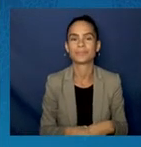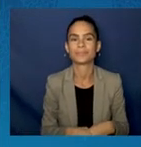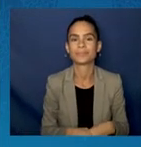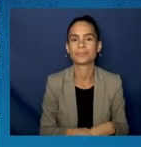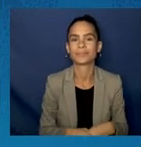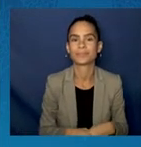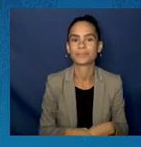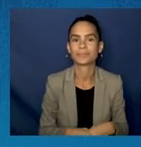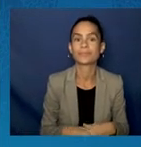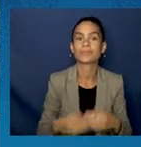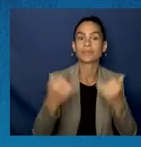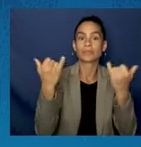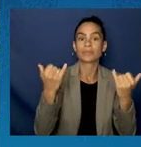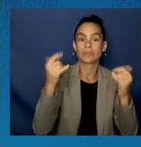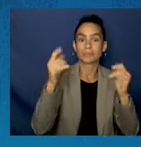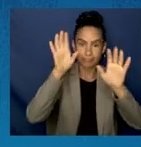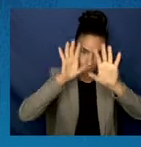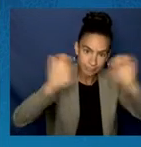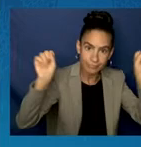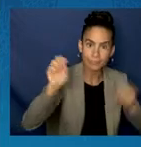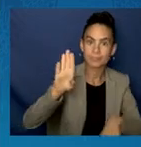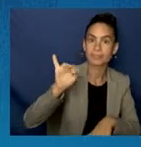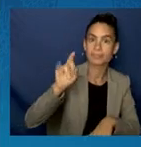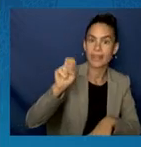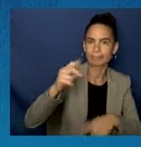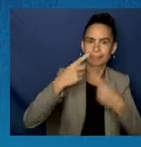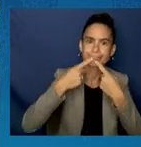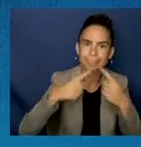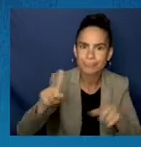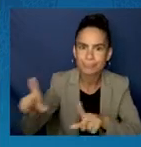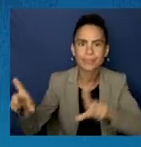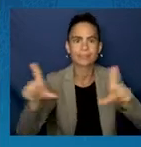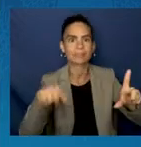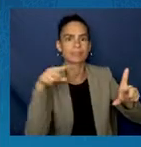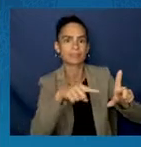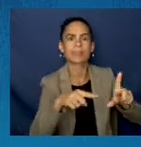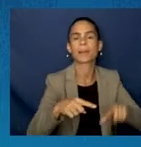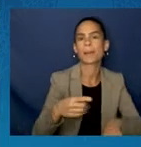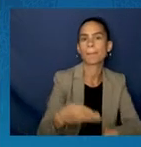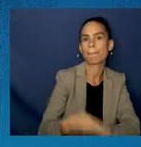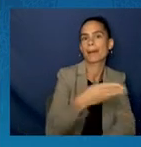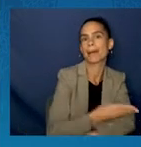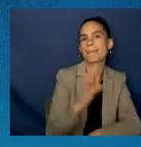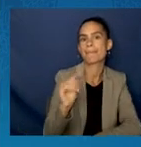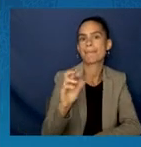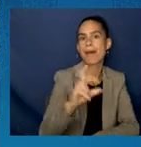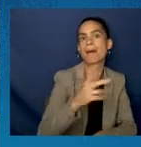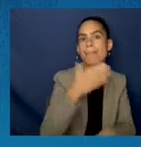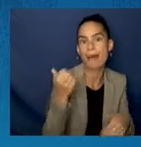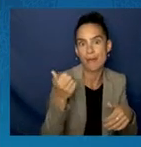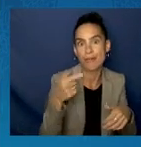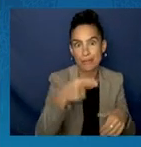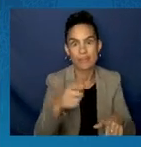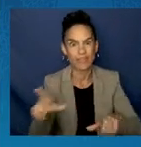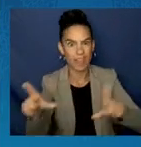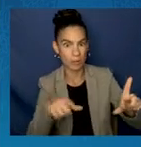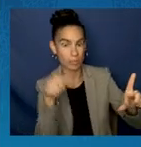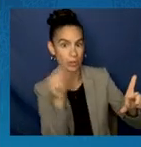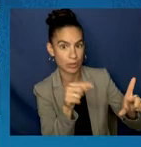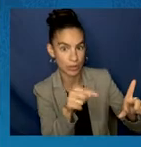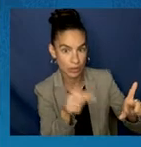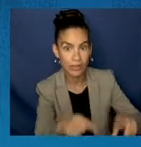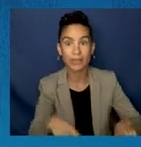Build Back Better agenda, and Build Back Better is essentially about doing a better job